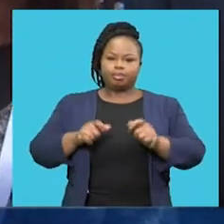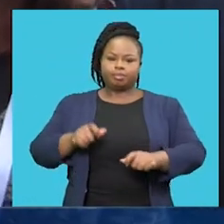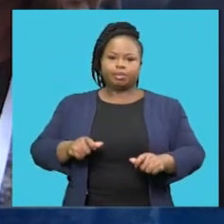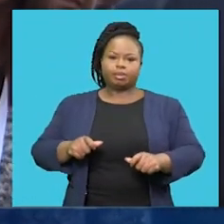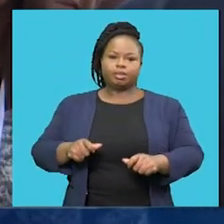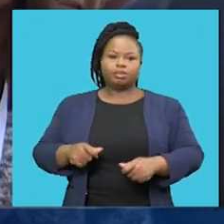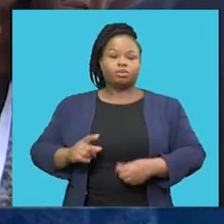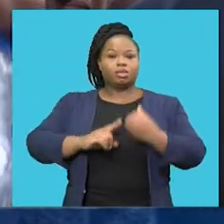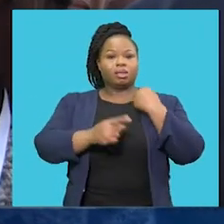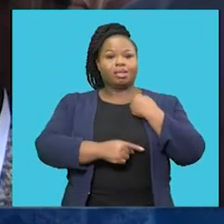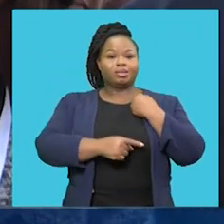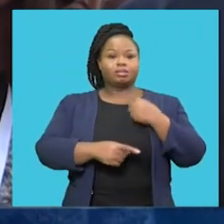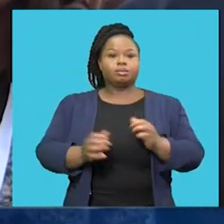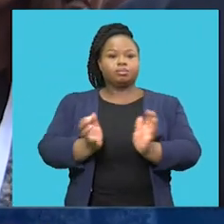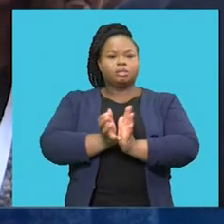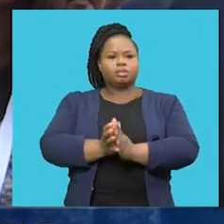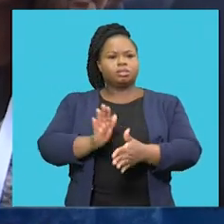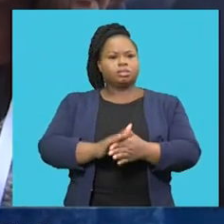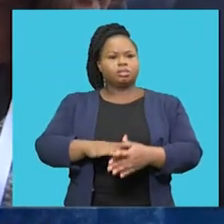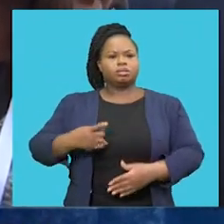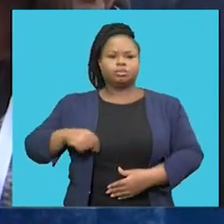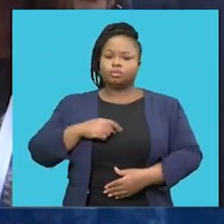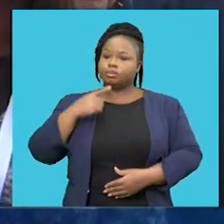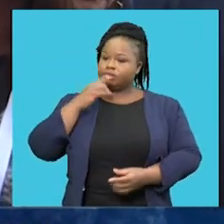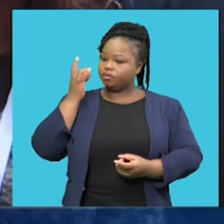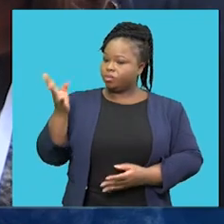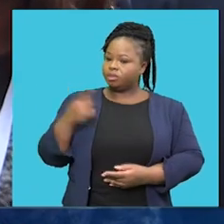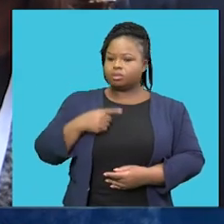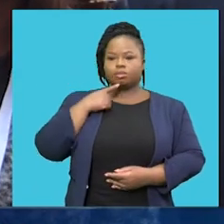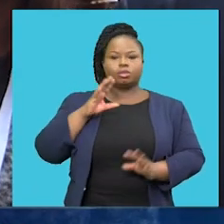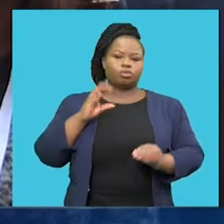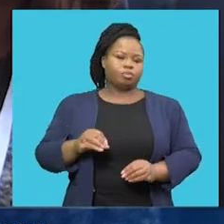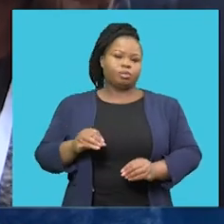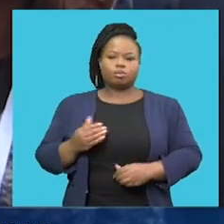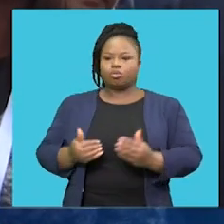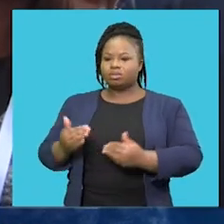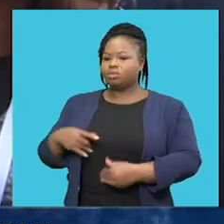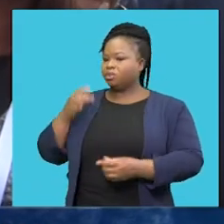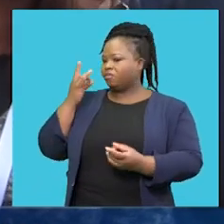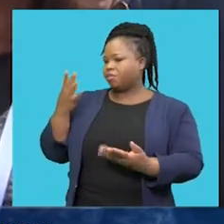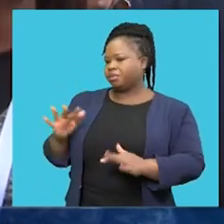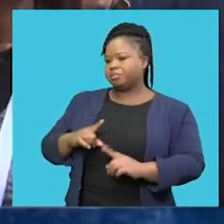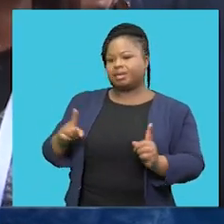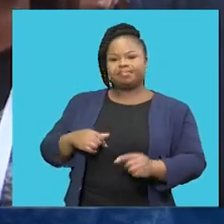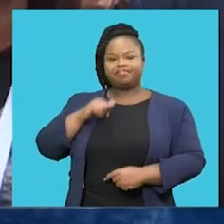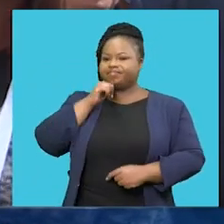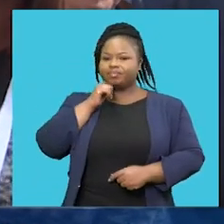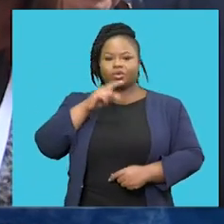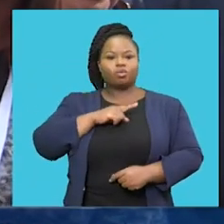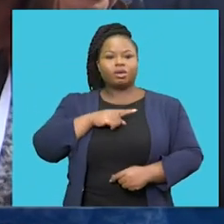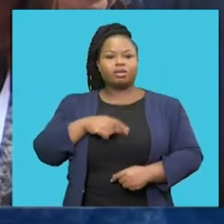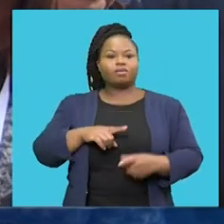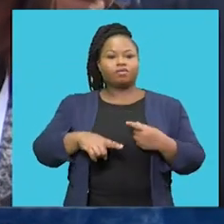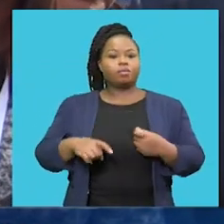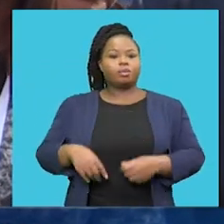That was our last meeting. So a reason why we said to him that he must stop that process. But even though because of we are coming from Princess, we